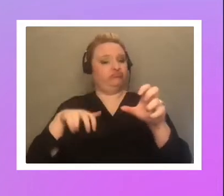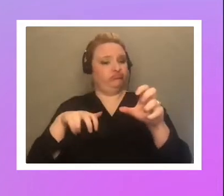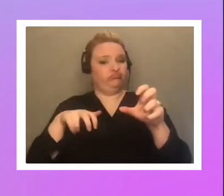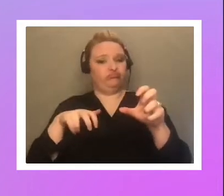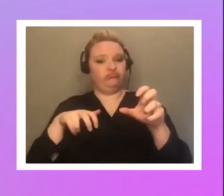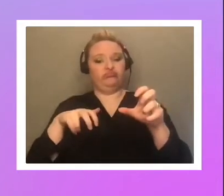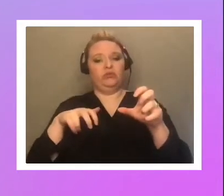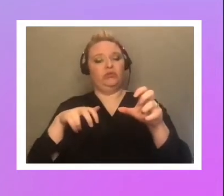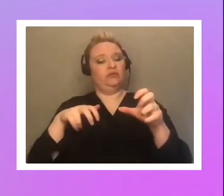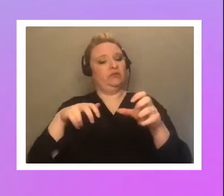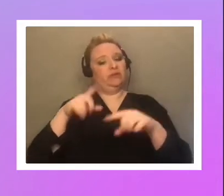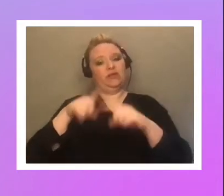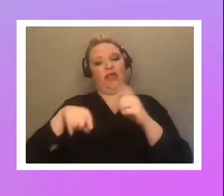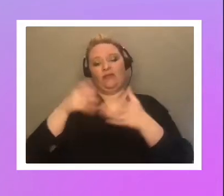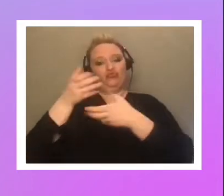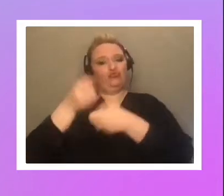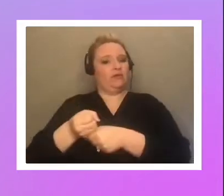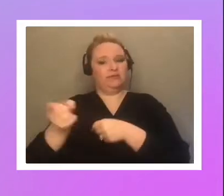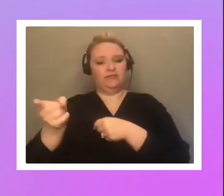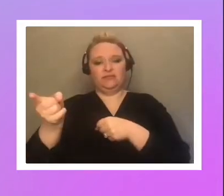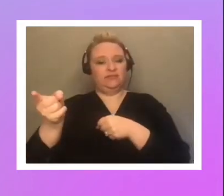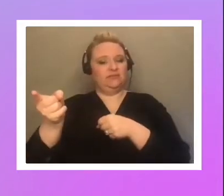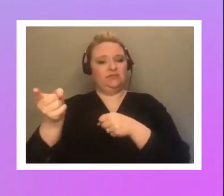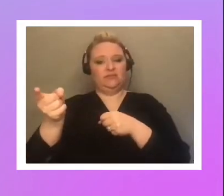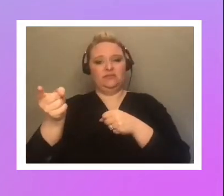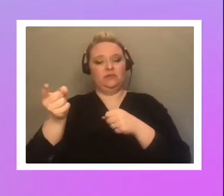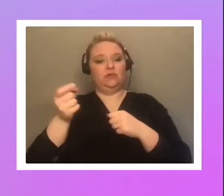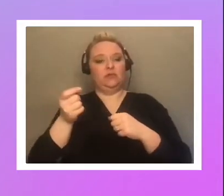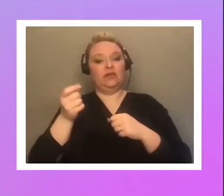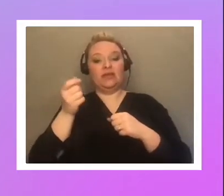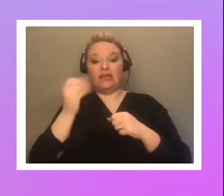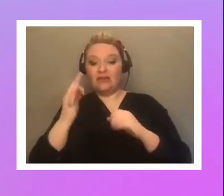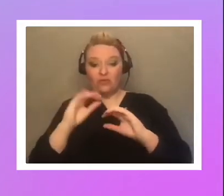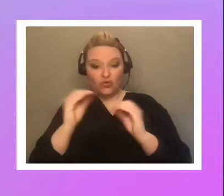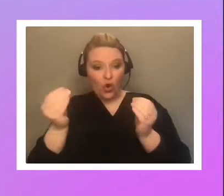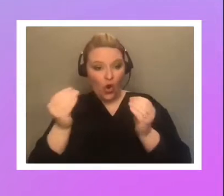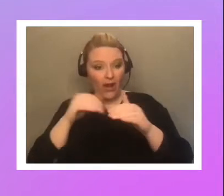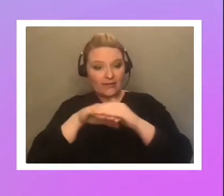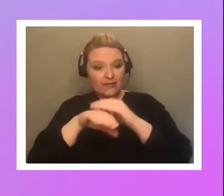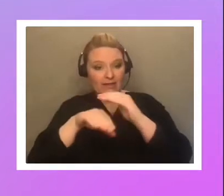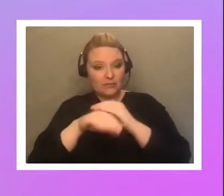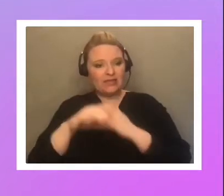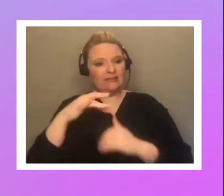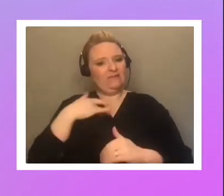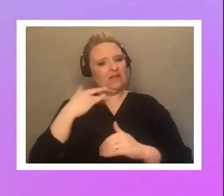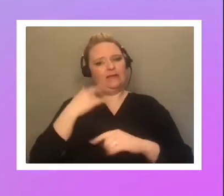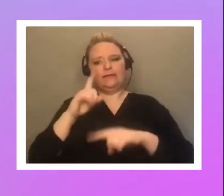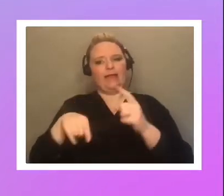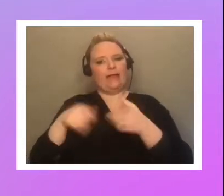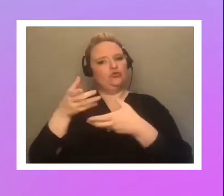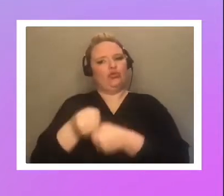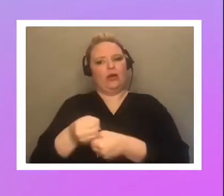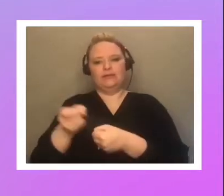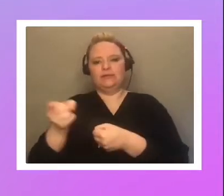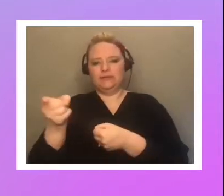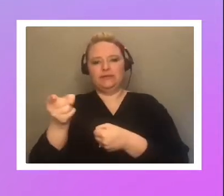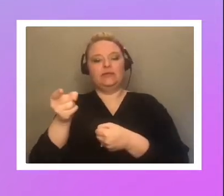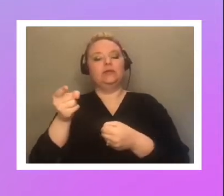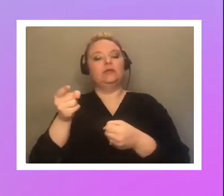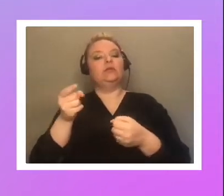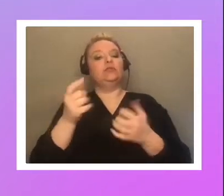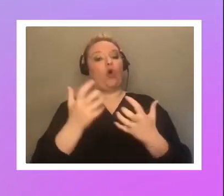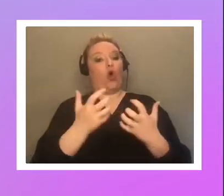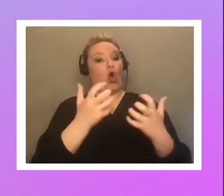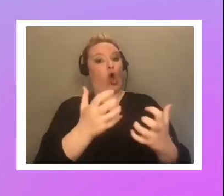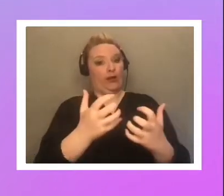a trustworthy source if you can't engage with them. So it hurts the audience.